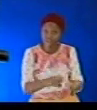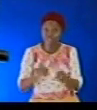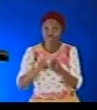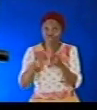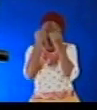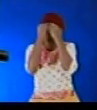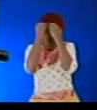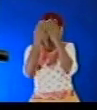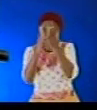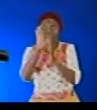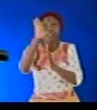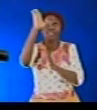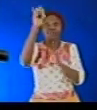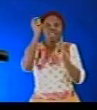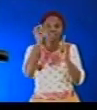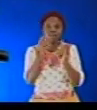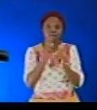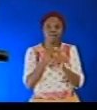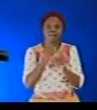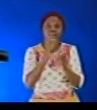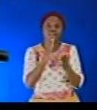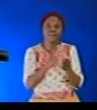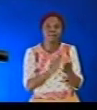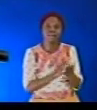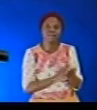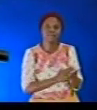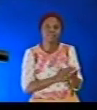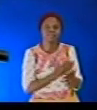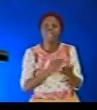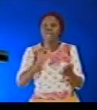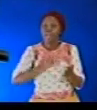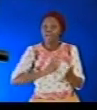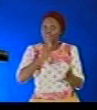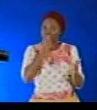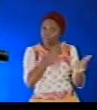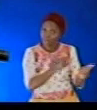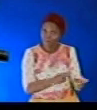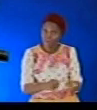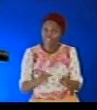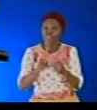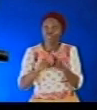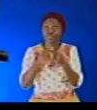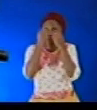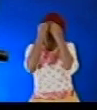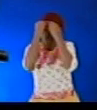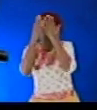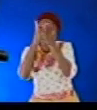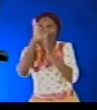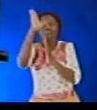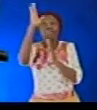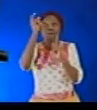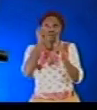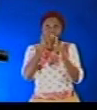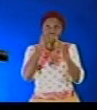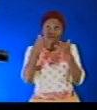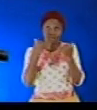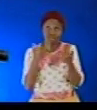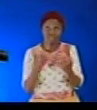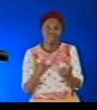ready to obey thy word, thy word. I am ready to obey